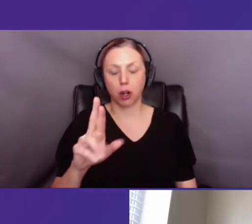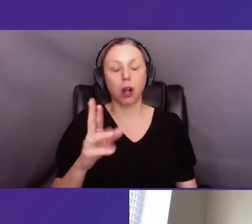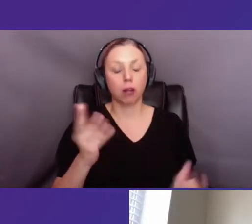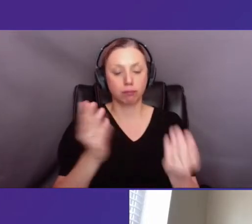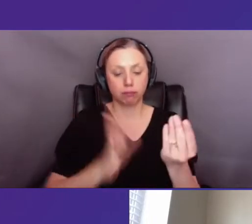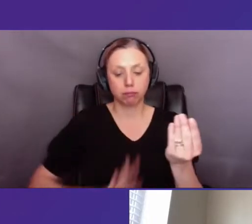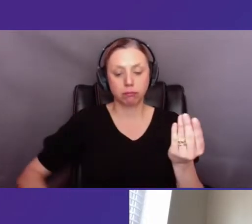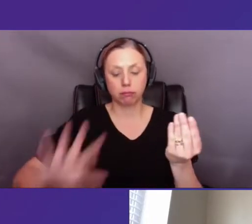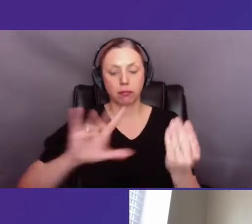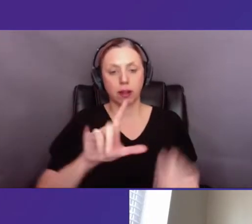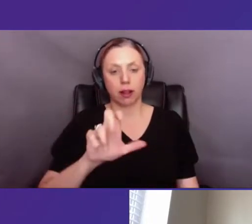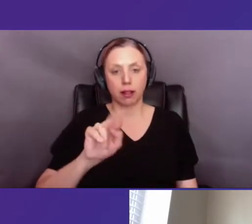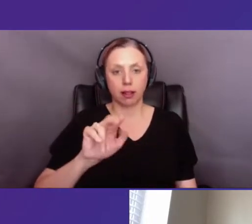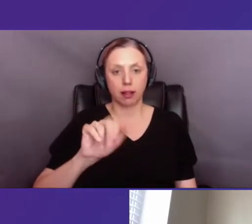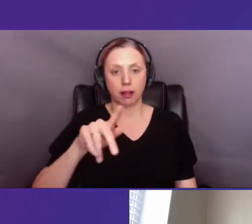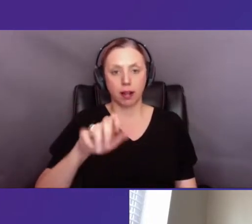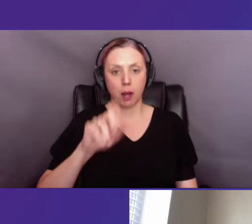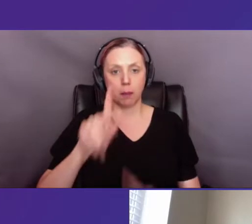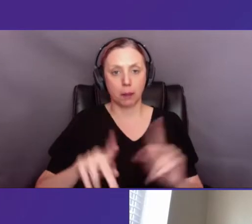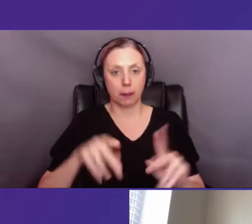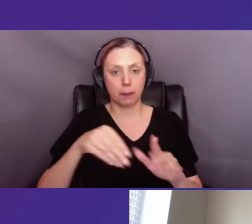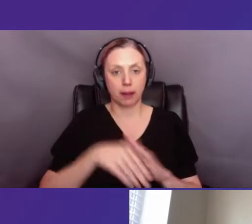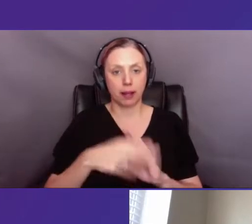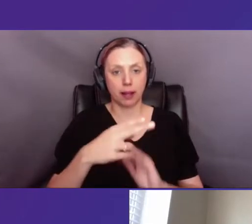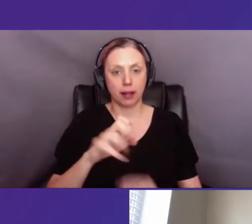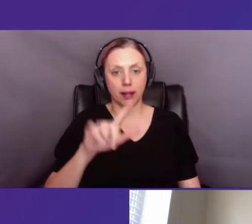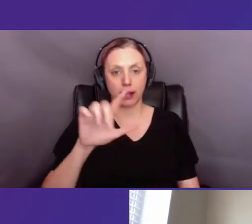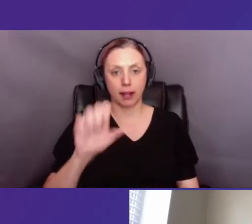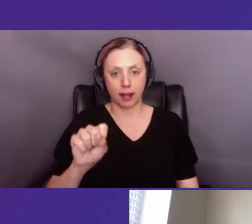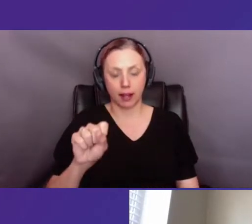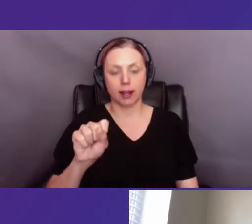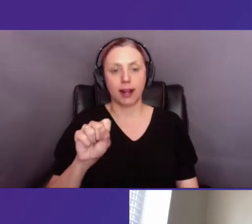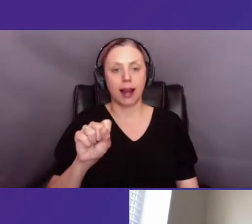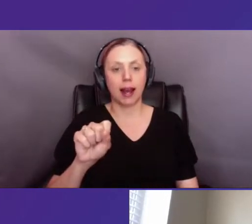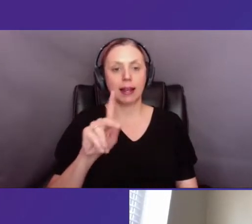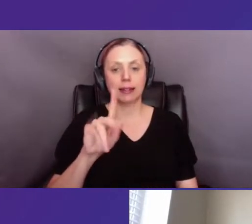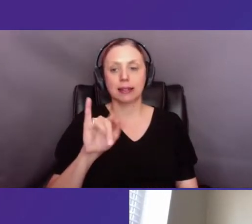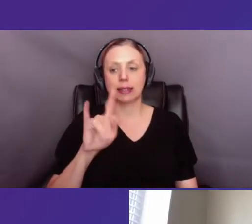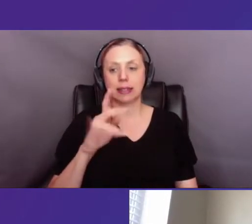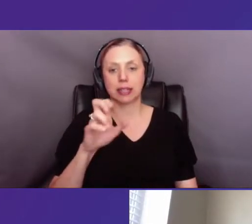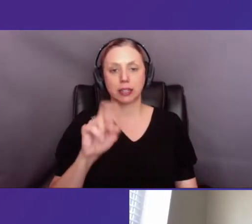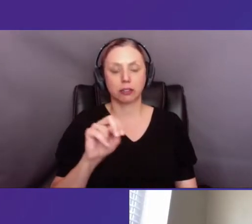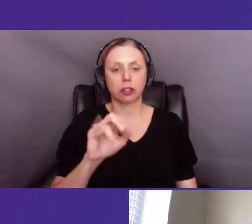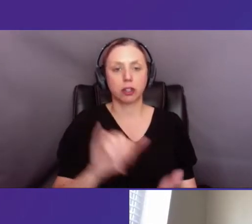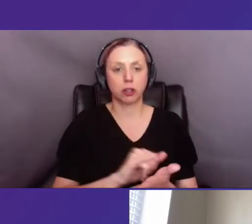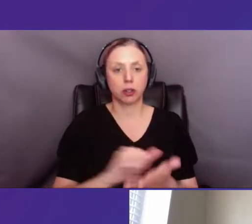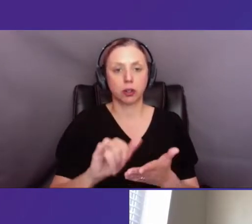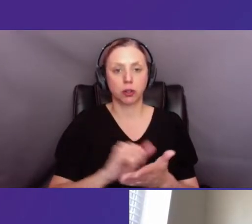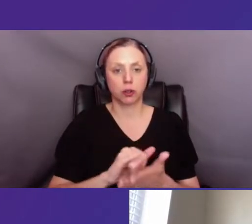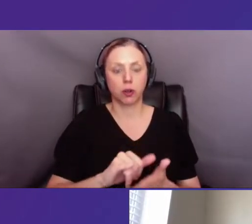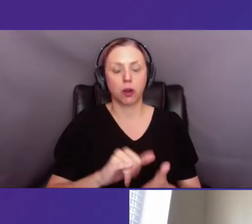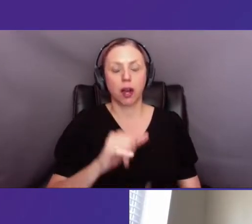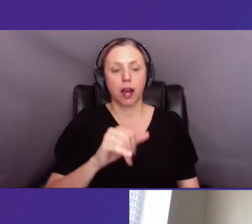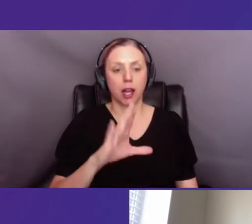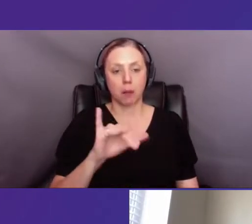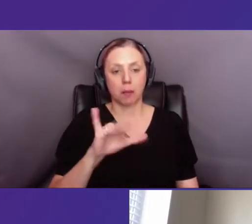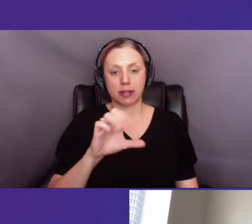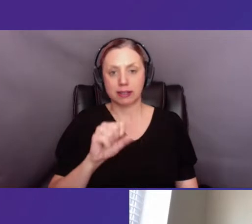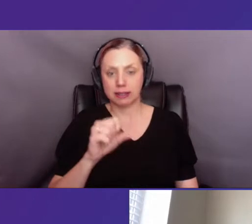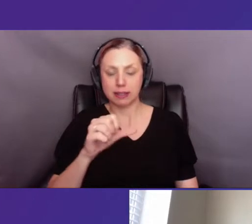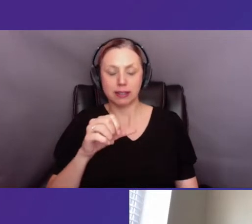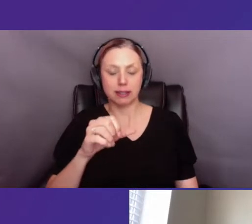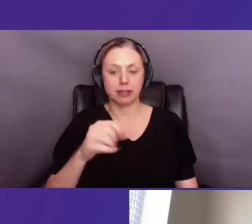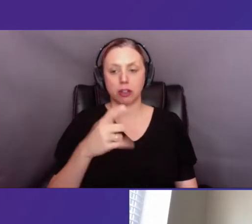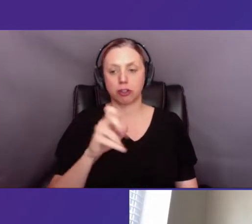Kitchen, New York. I'm a non-disabled, cisgendered, white, lesbian woman. I'm wearing a gray and white striped